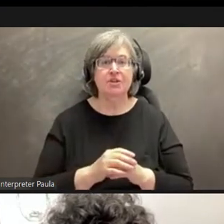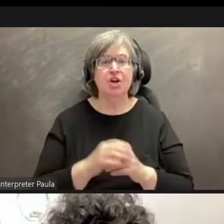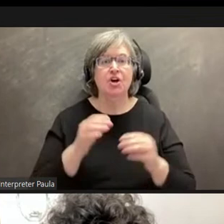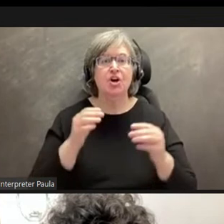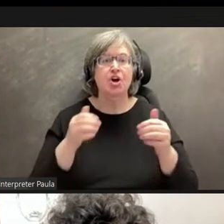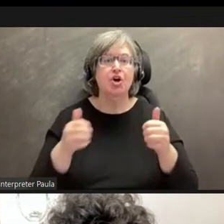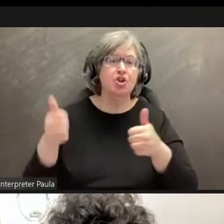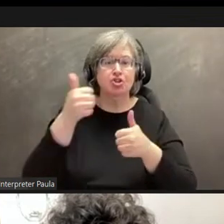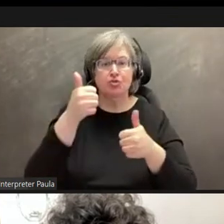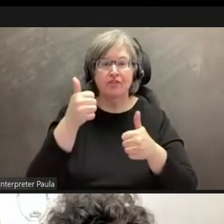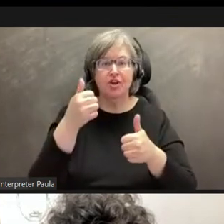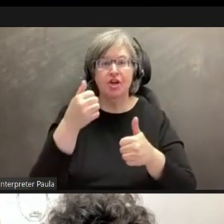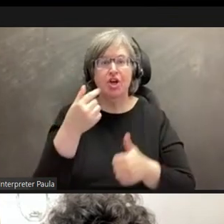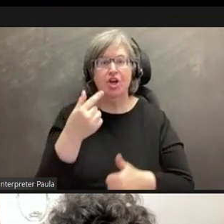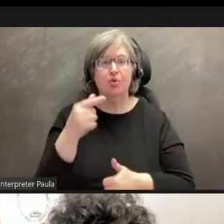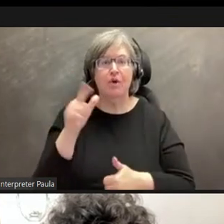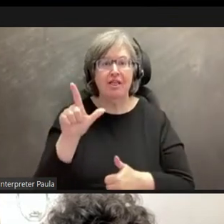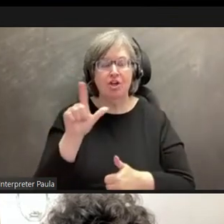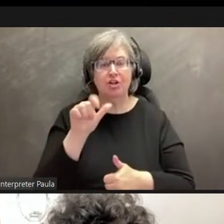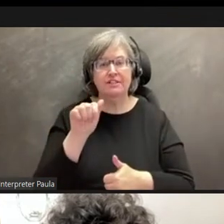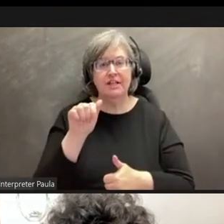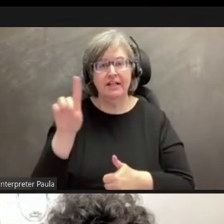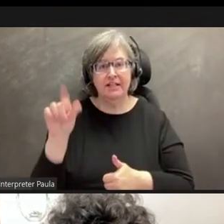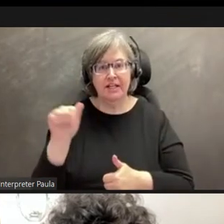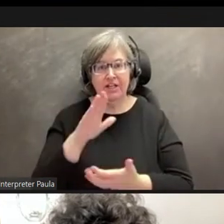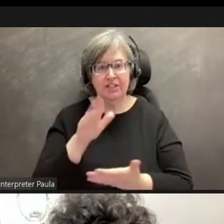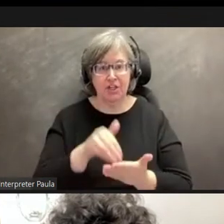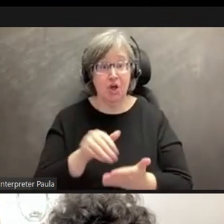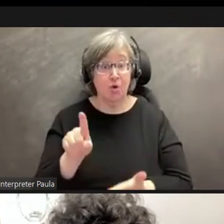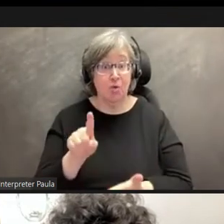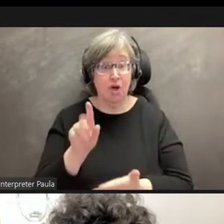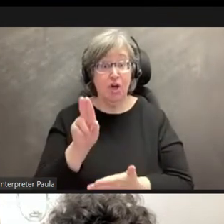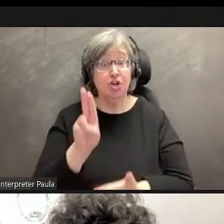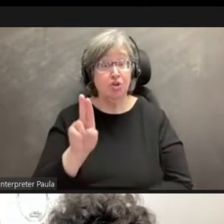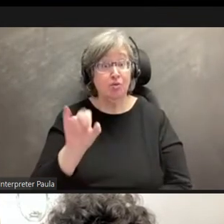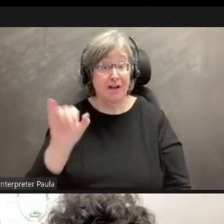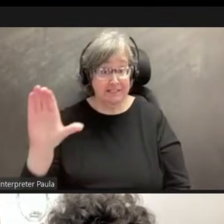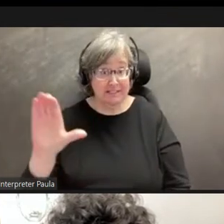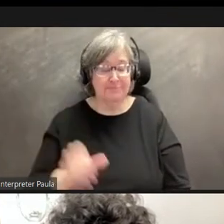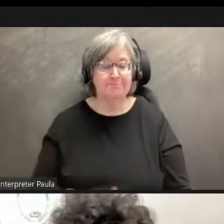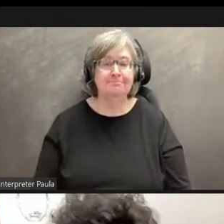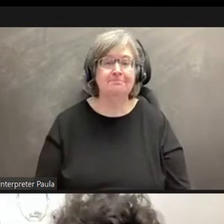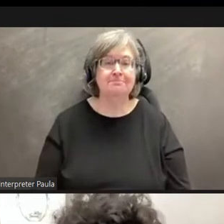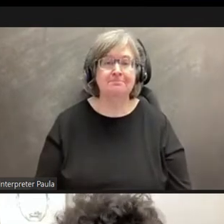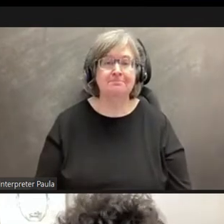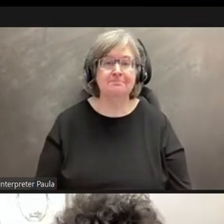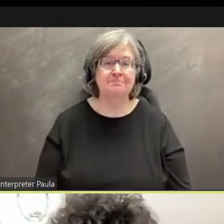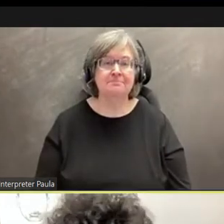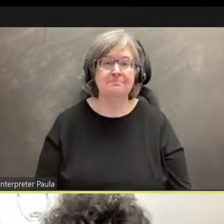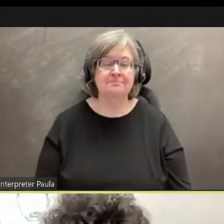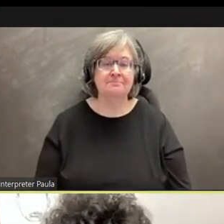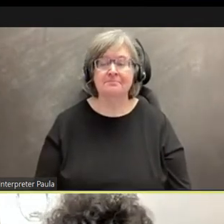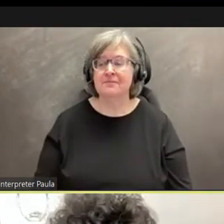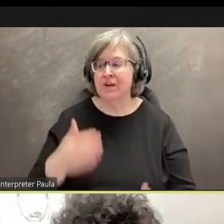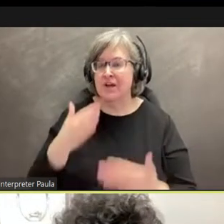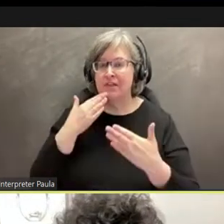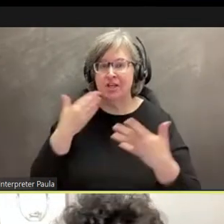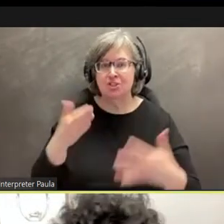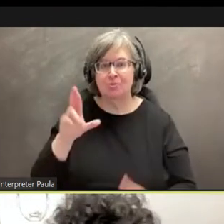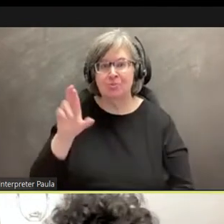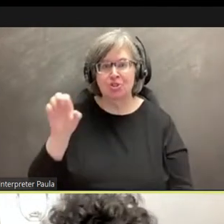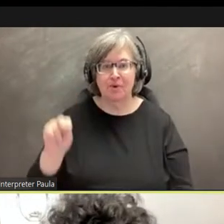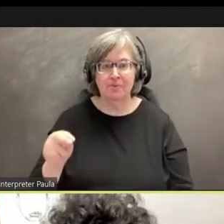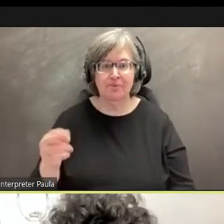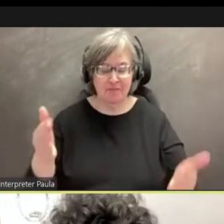director of the Great Lakes ADA Center located at the University of Illinois at Chicago. Thank you so much, Robin.